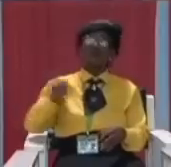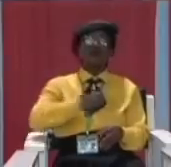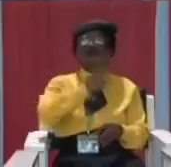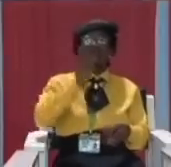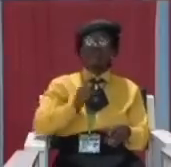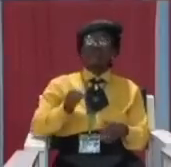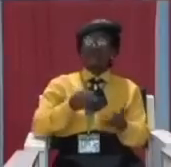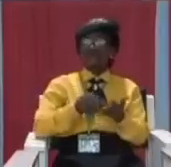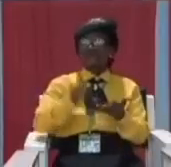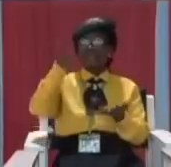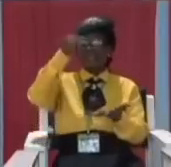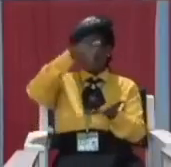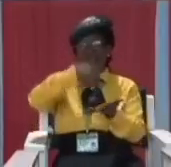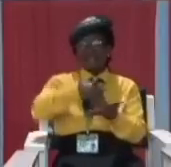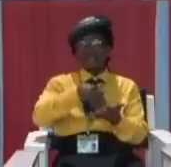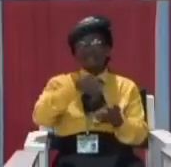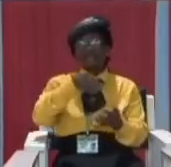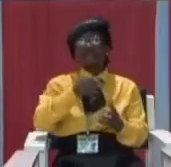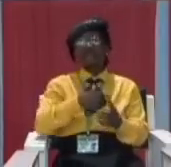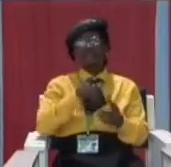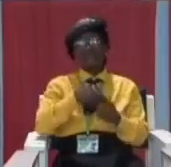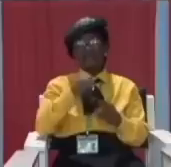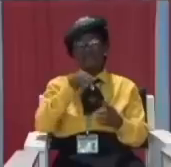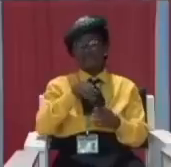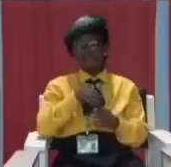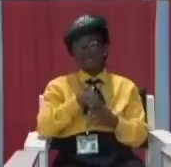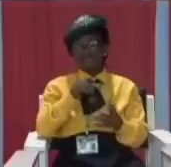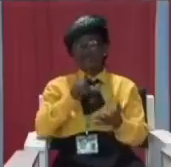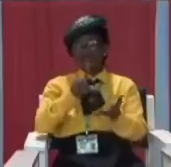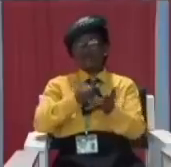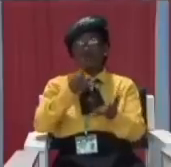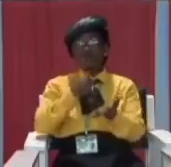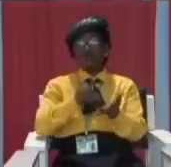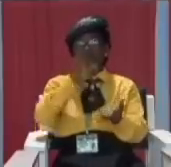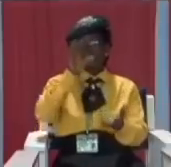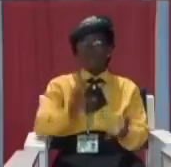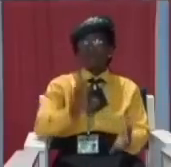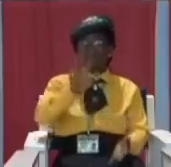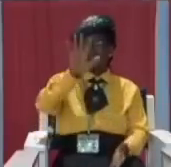And then in Luke chapter 5, from verse 1 to 11.